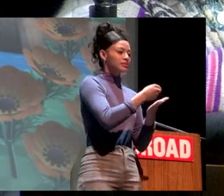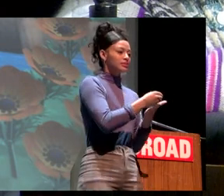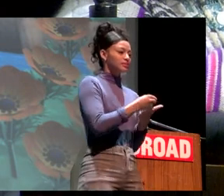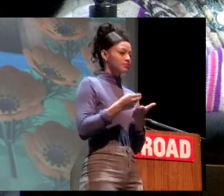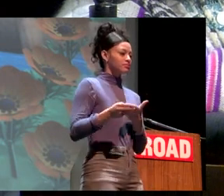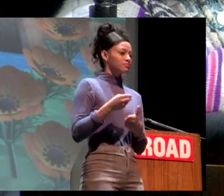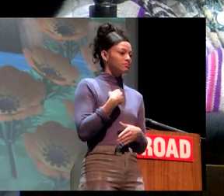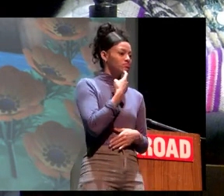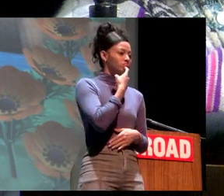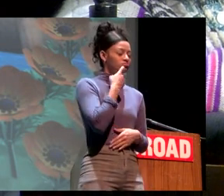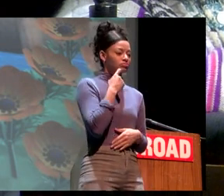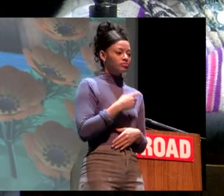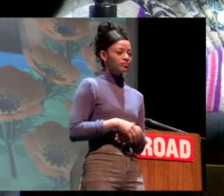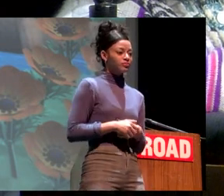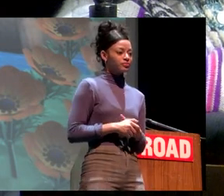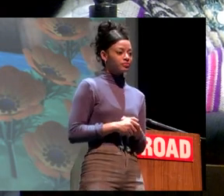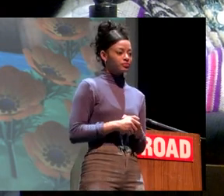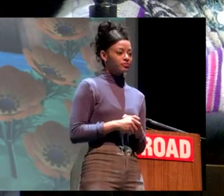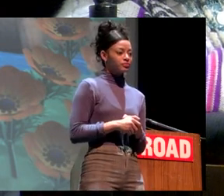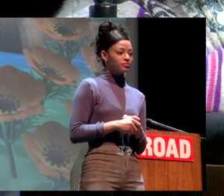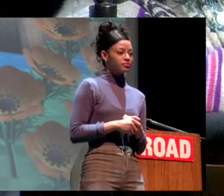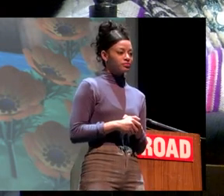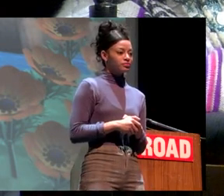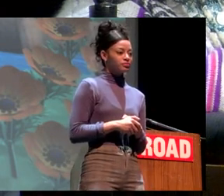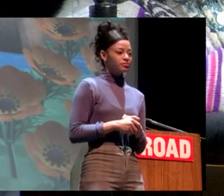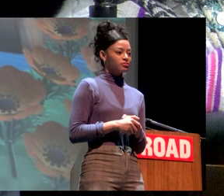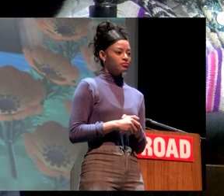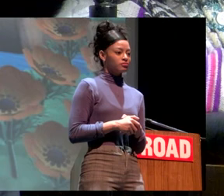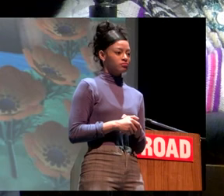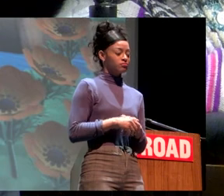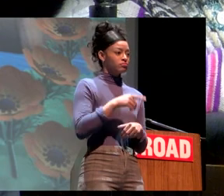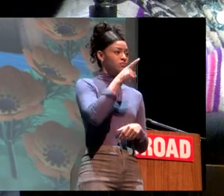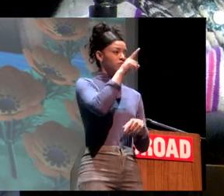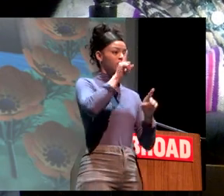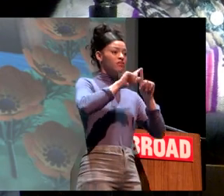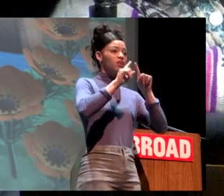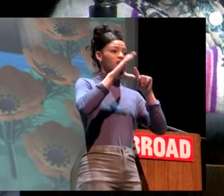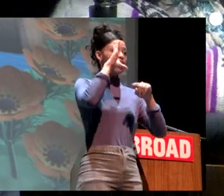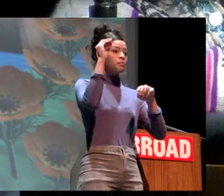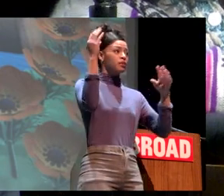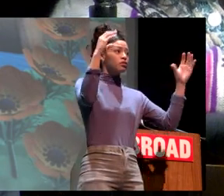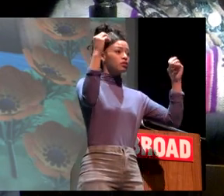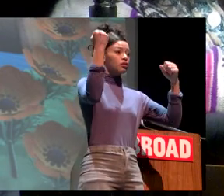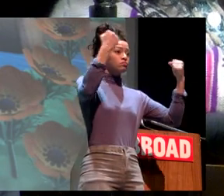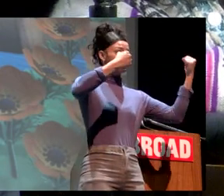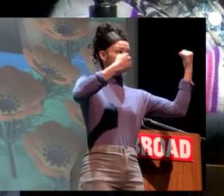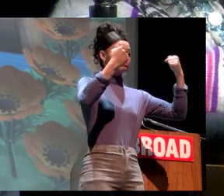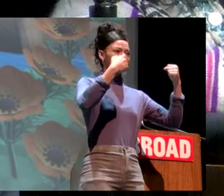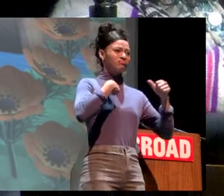going under. And so really, I passed that on to my son and I feel very sorry for it.